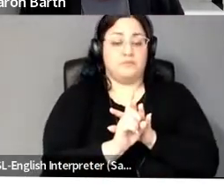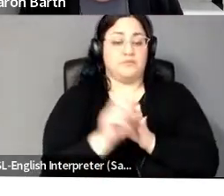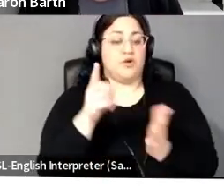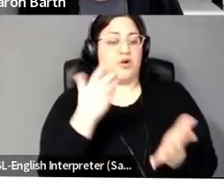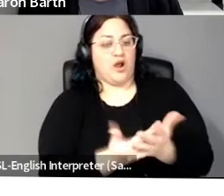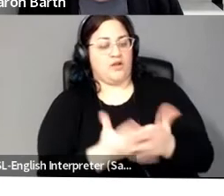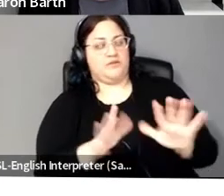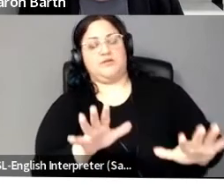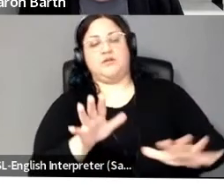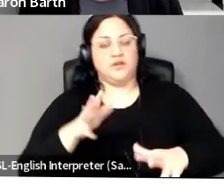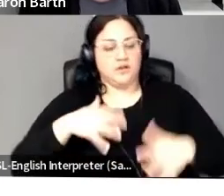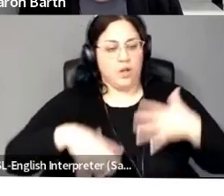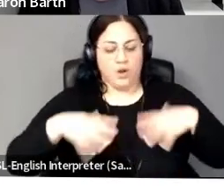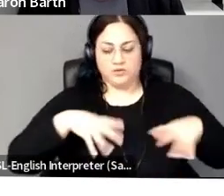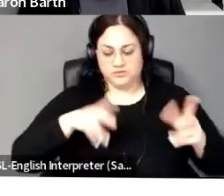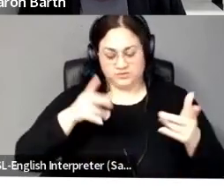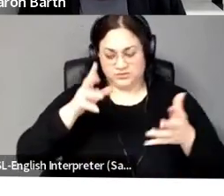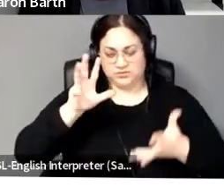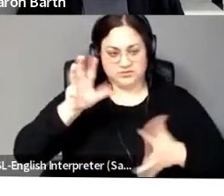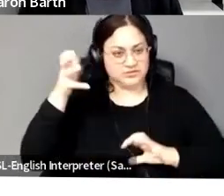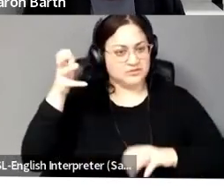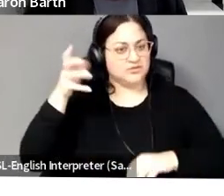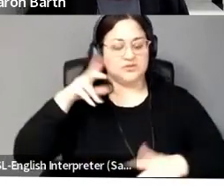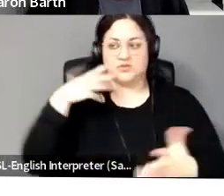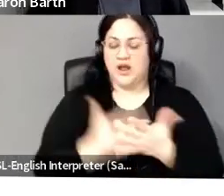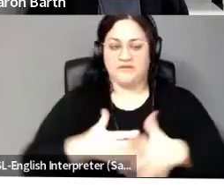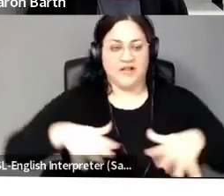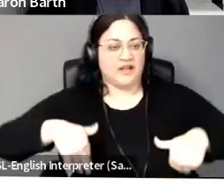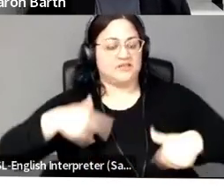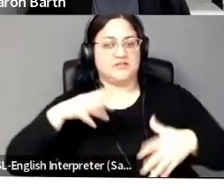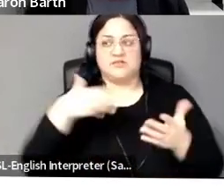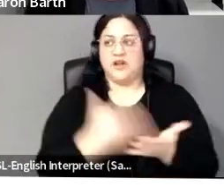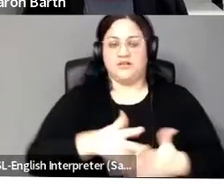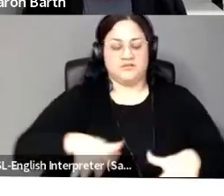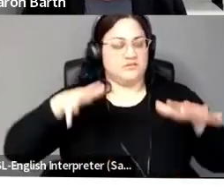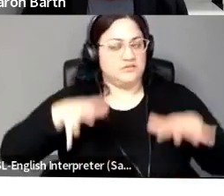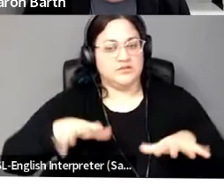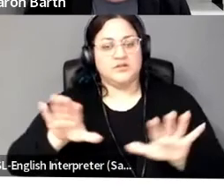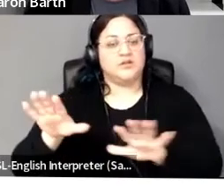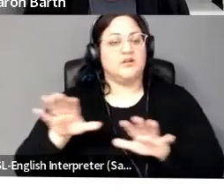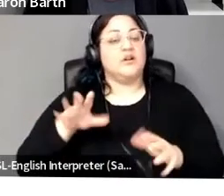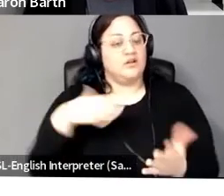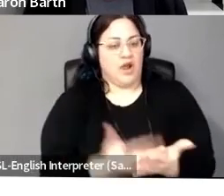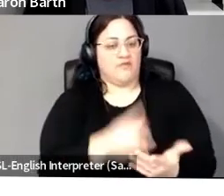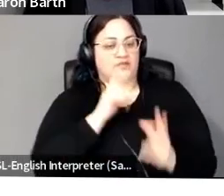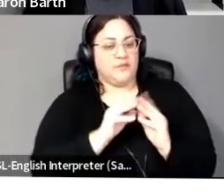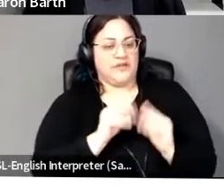of the stereotype bias? What might be a harmful way of analyzing this situation and that